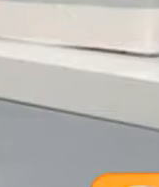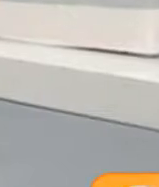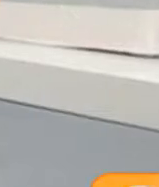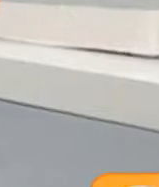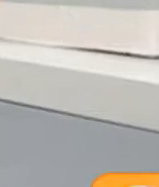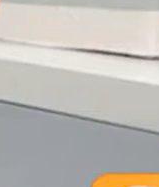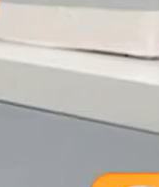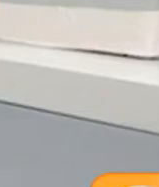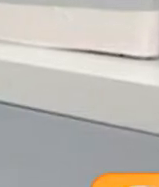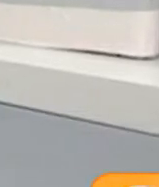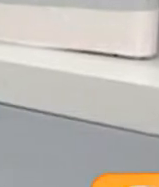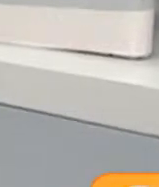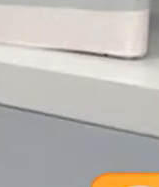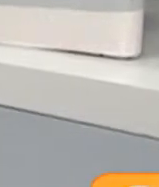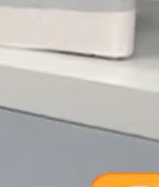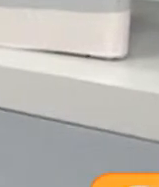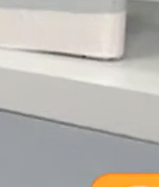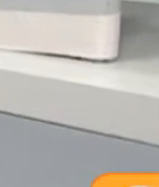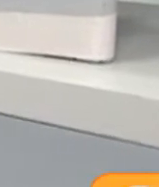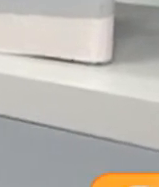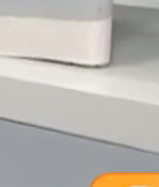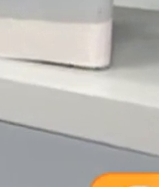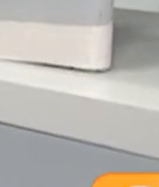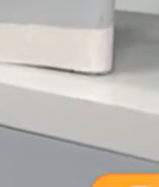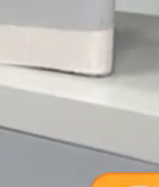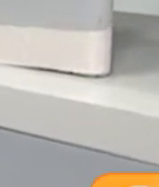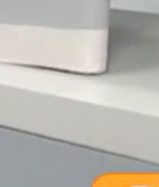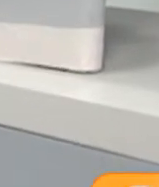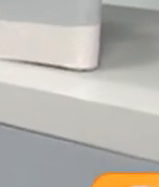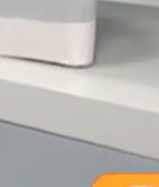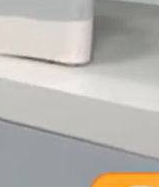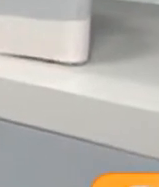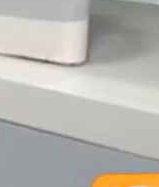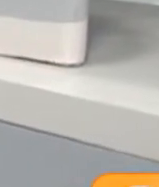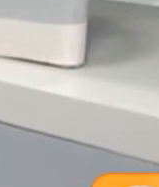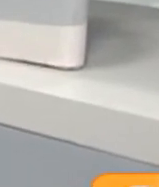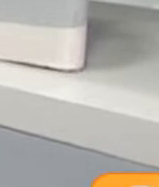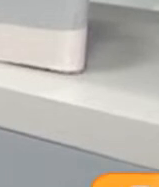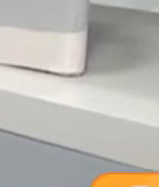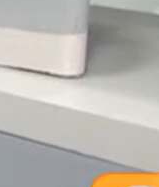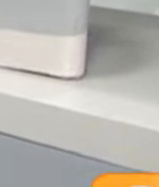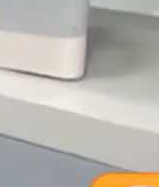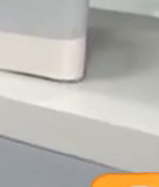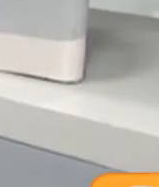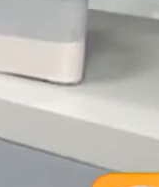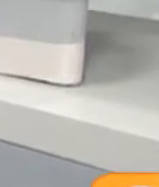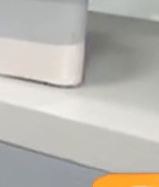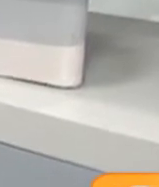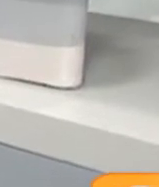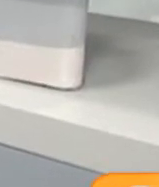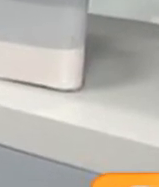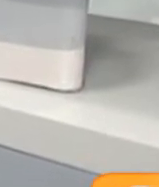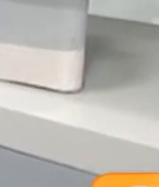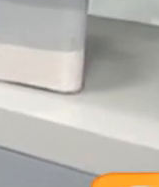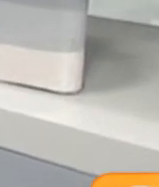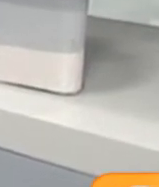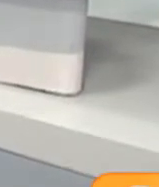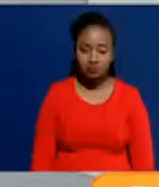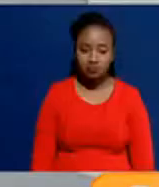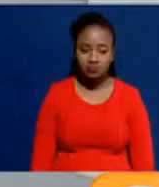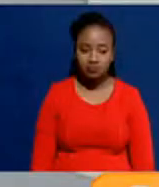Like we said at the beginning, it was, the idea of telling executive, wait, hold up a minute, you know, exerting some brakes on